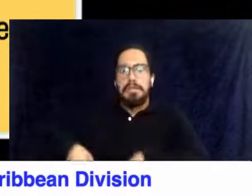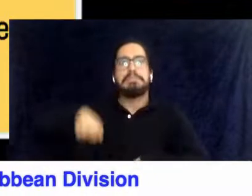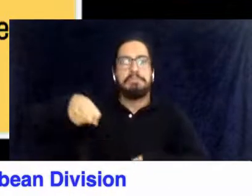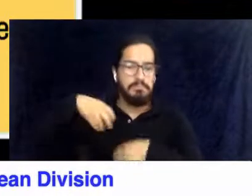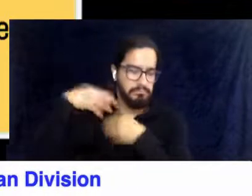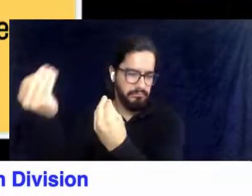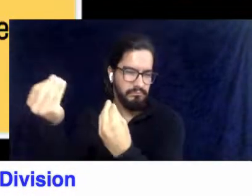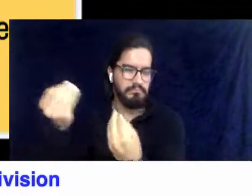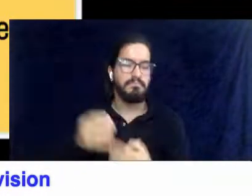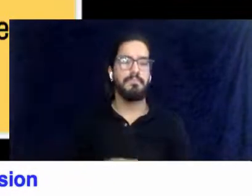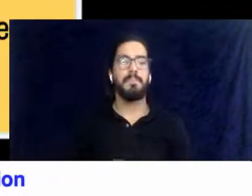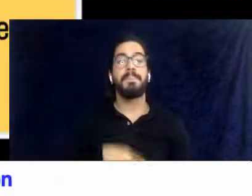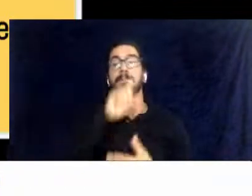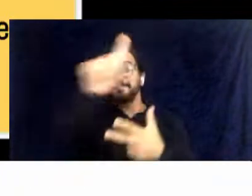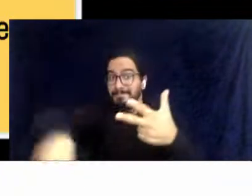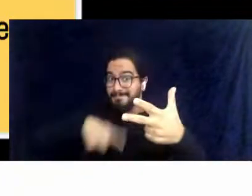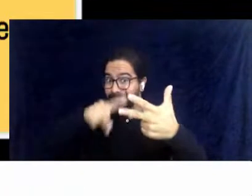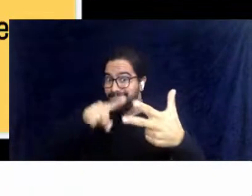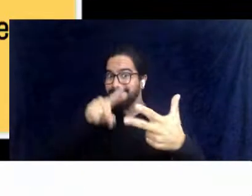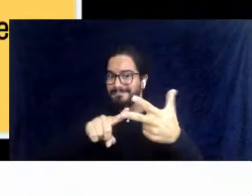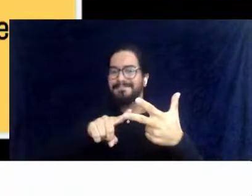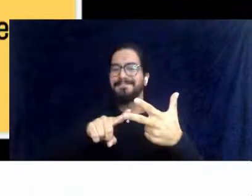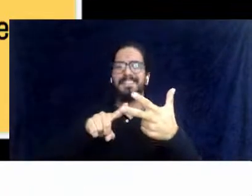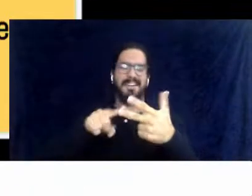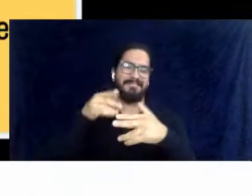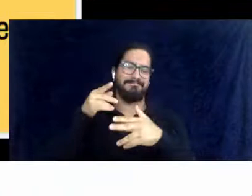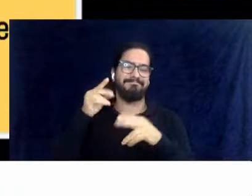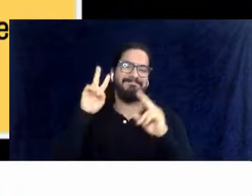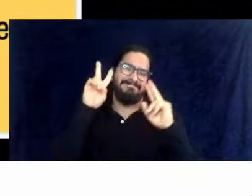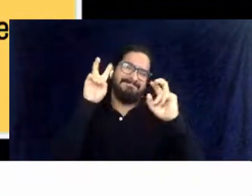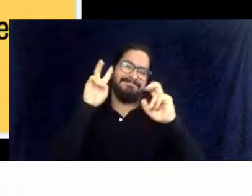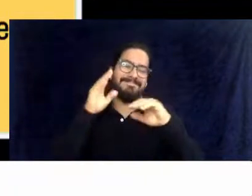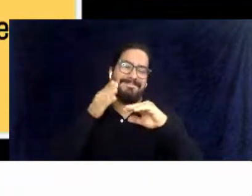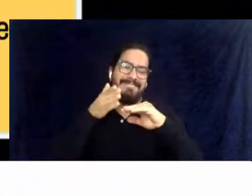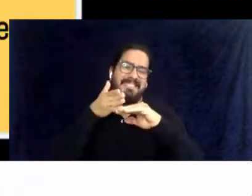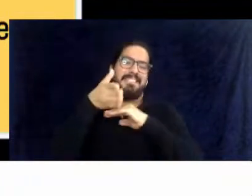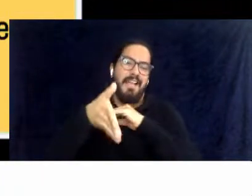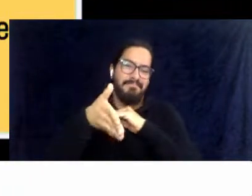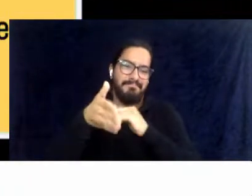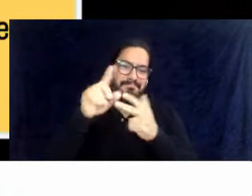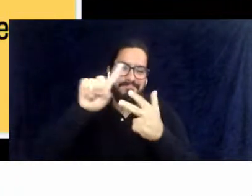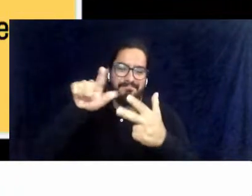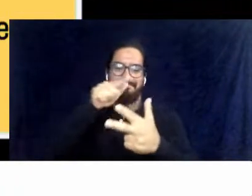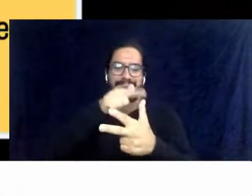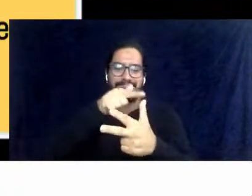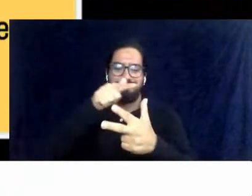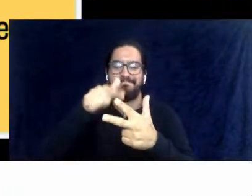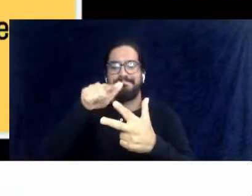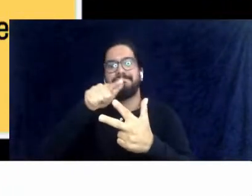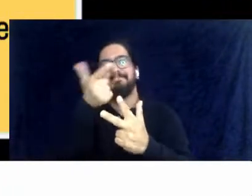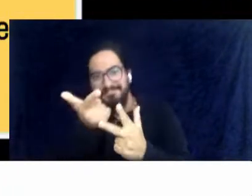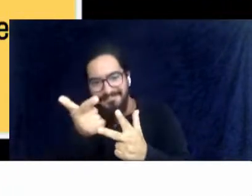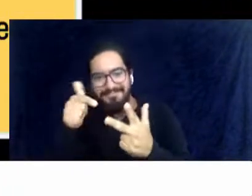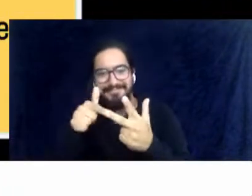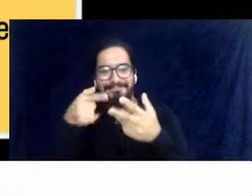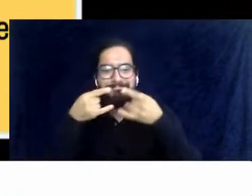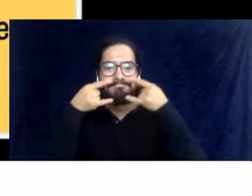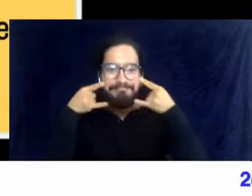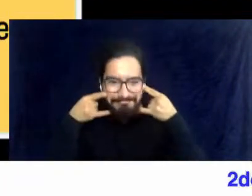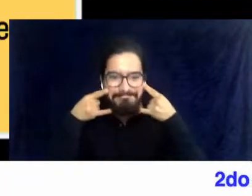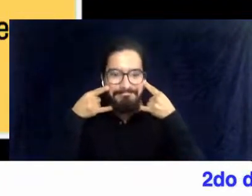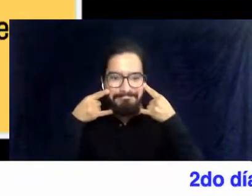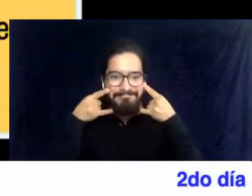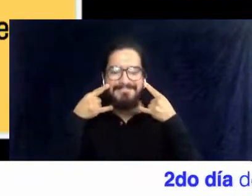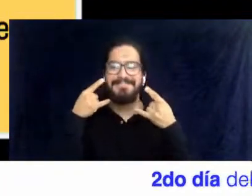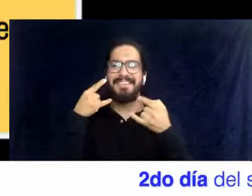as a kind of logical next step in what is the latest disaster in Puerto Rico. So part of what I've been trying to think